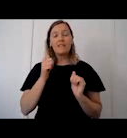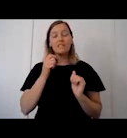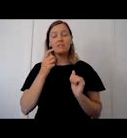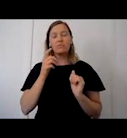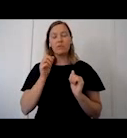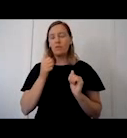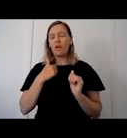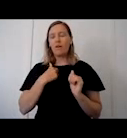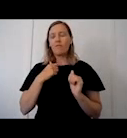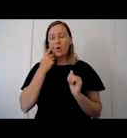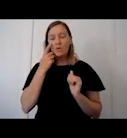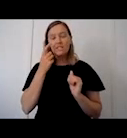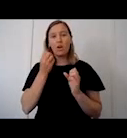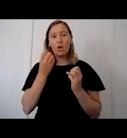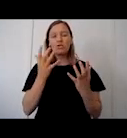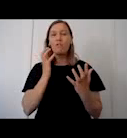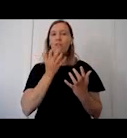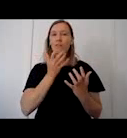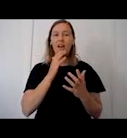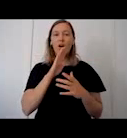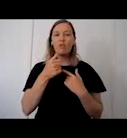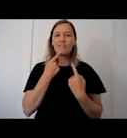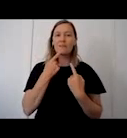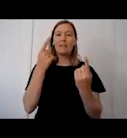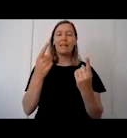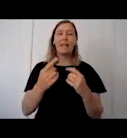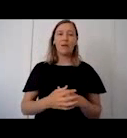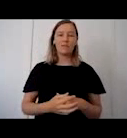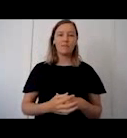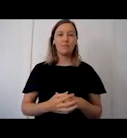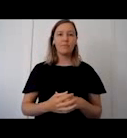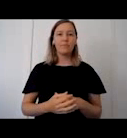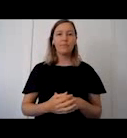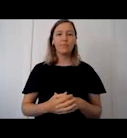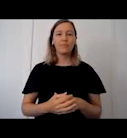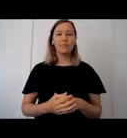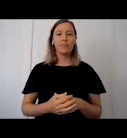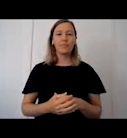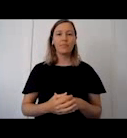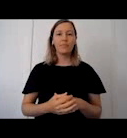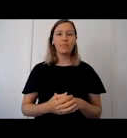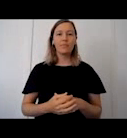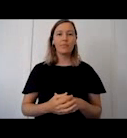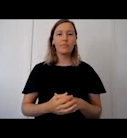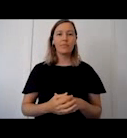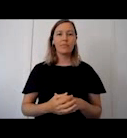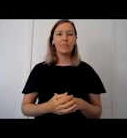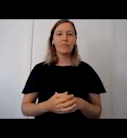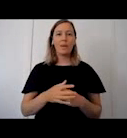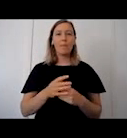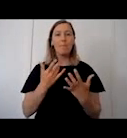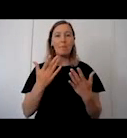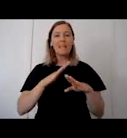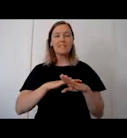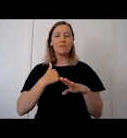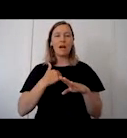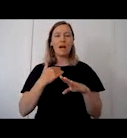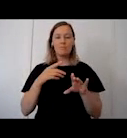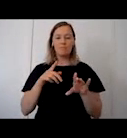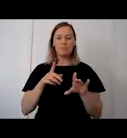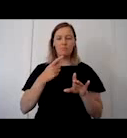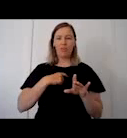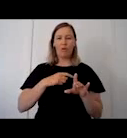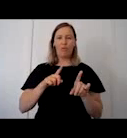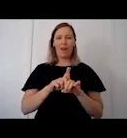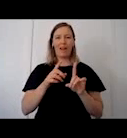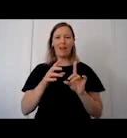up. Several times when I kind of work as a bridge within the